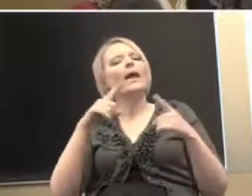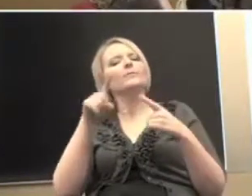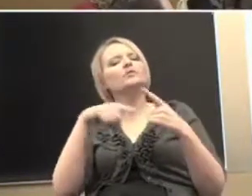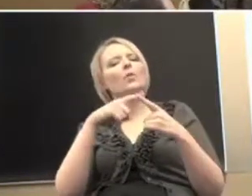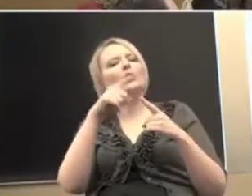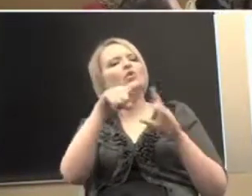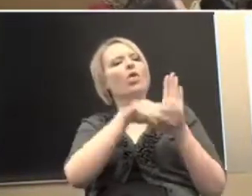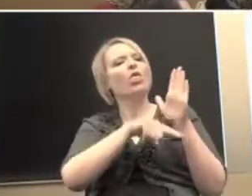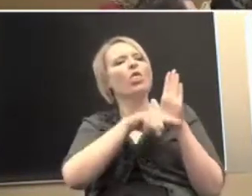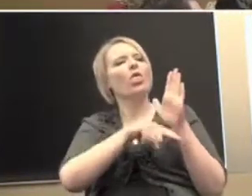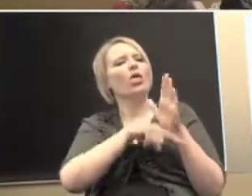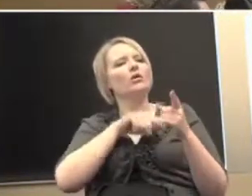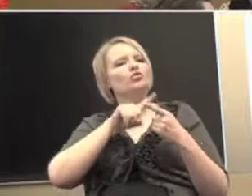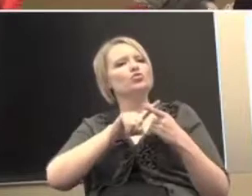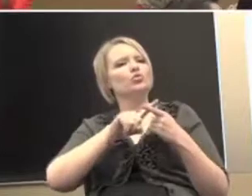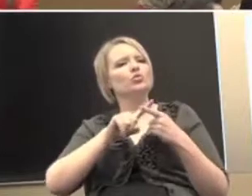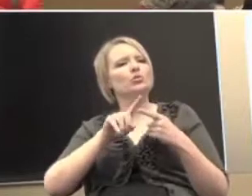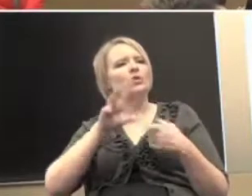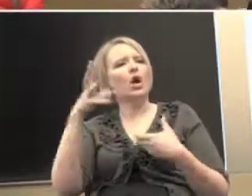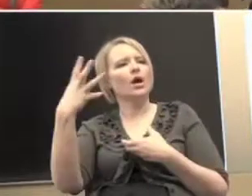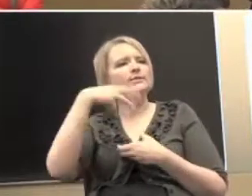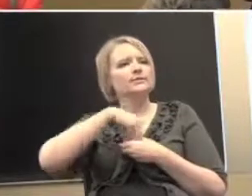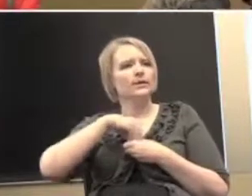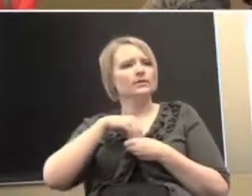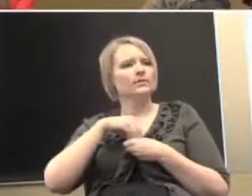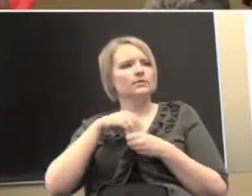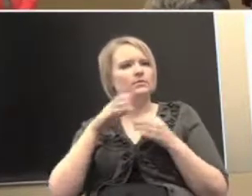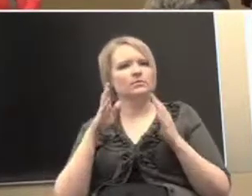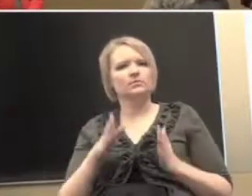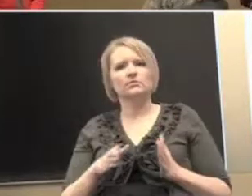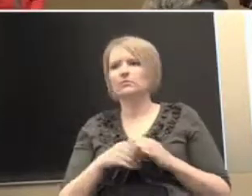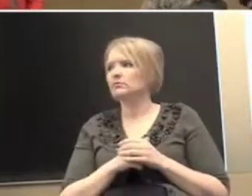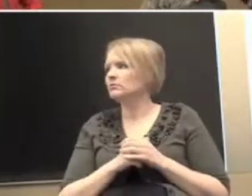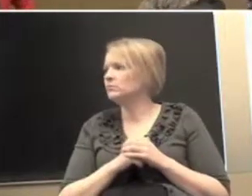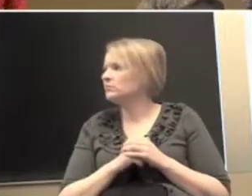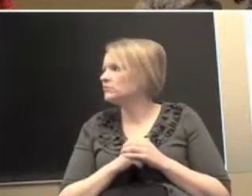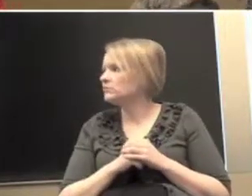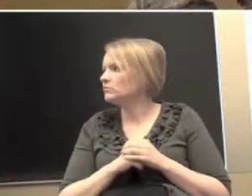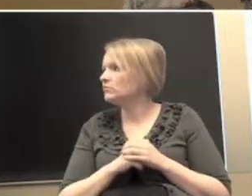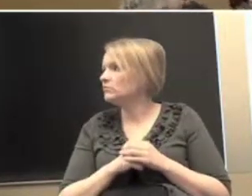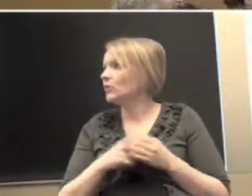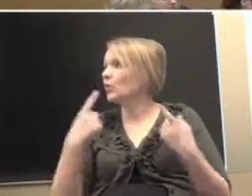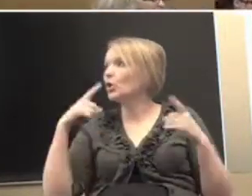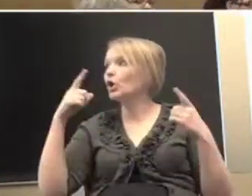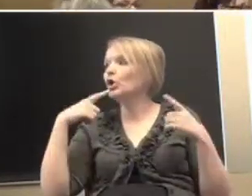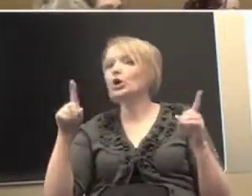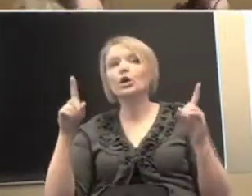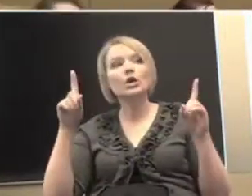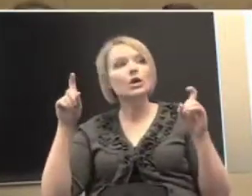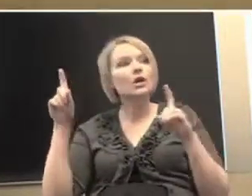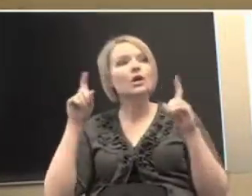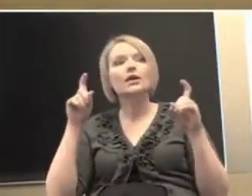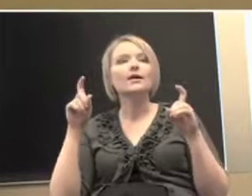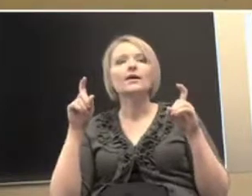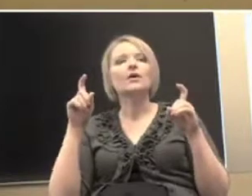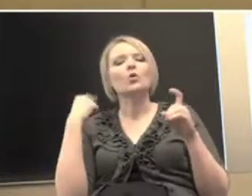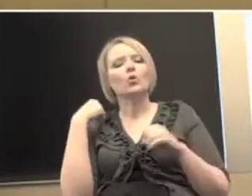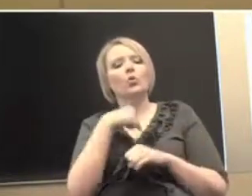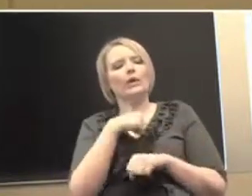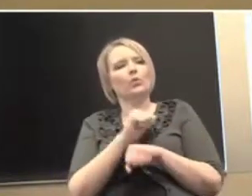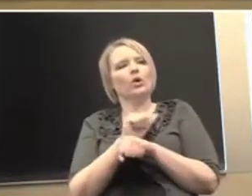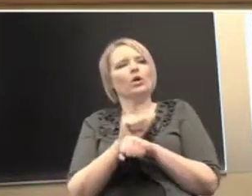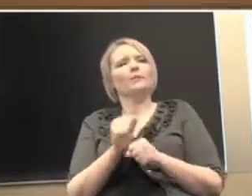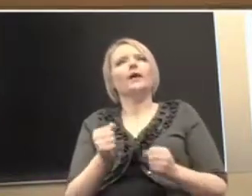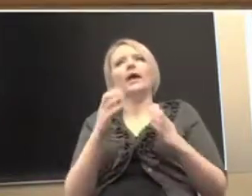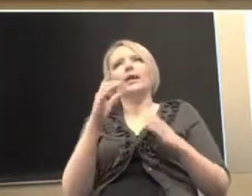negative message to some of these kids? Is that great? Good job. Yeah, oftentimes we work with a lot of kids who